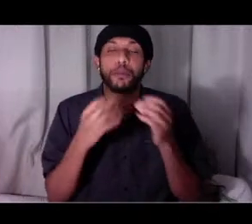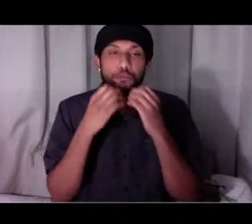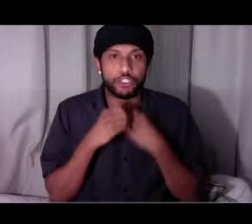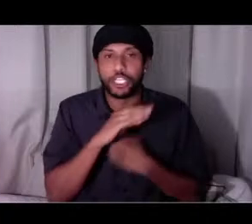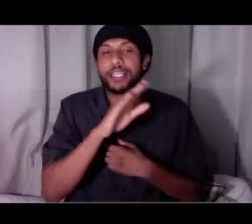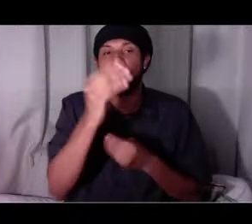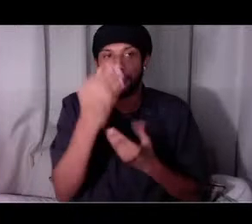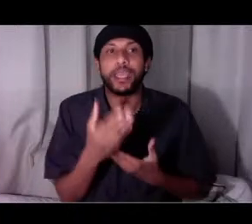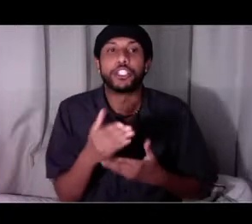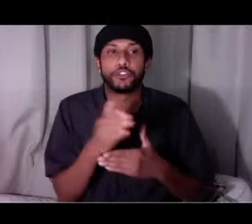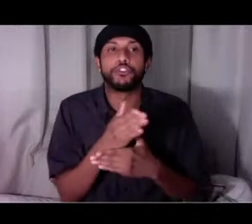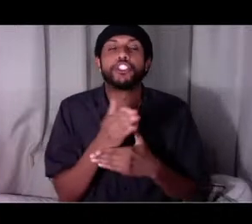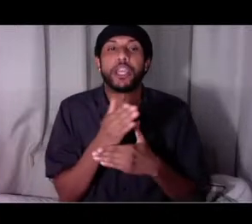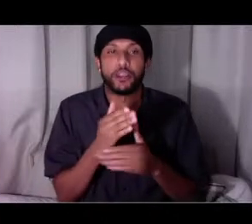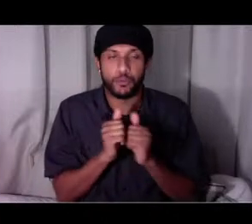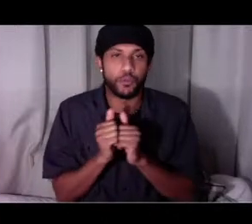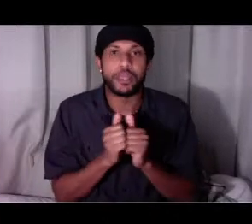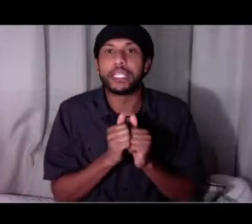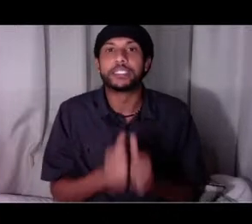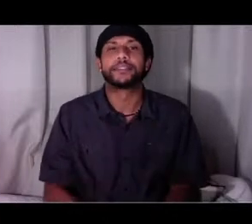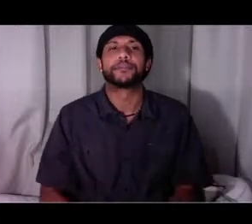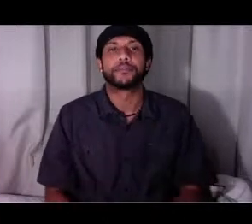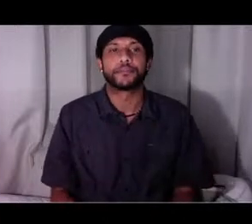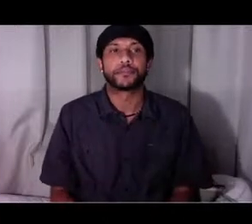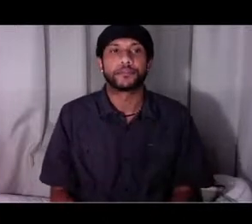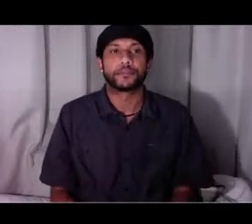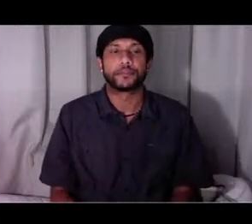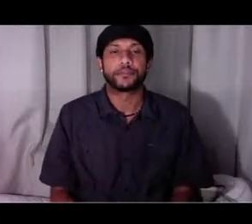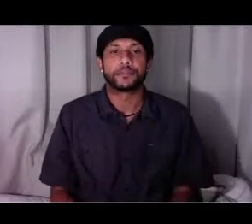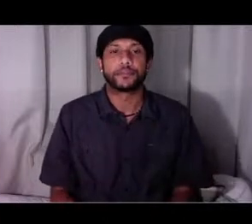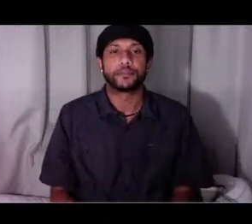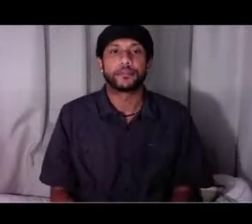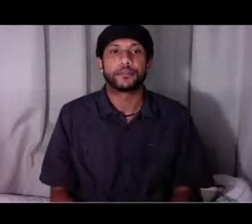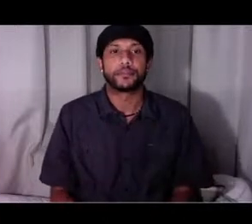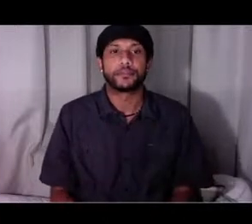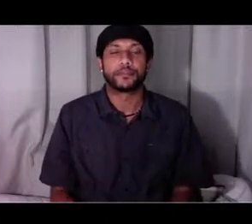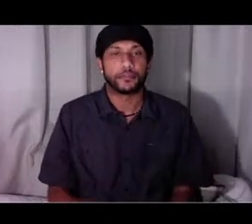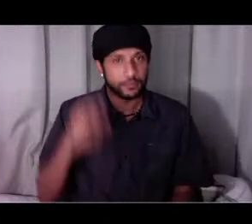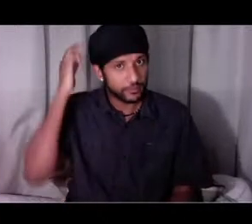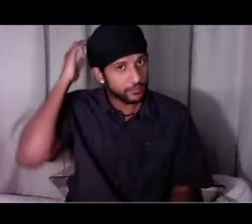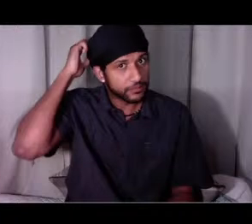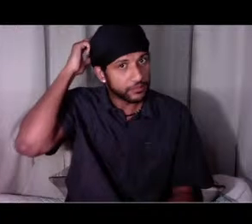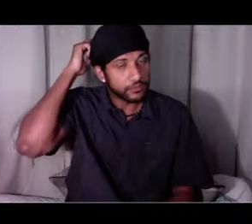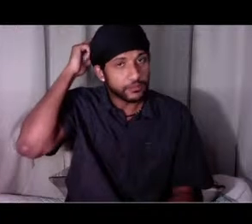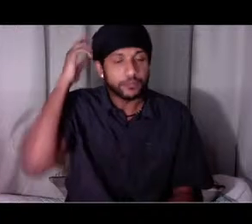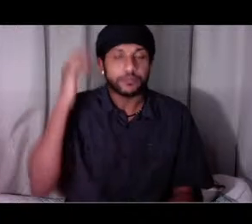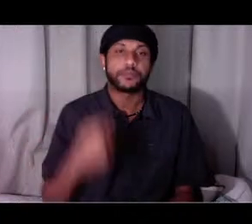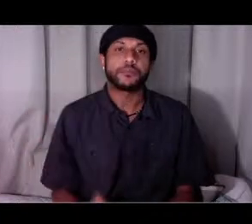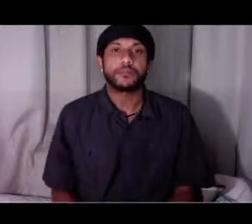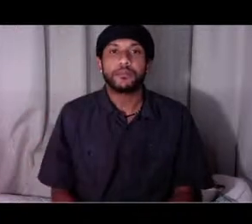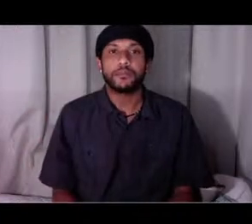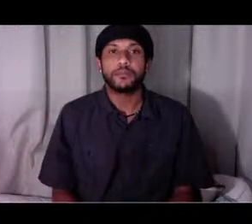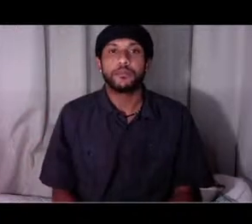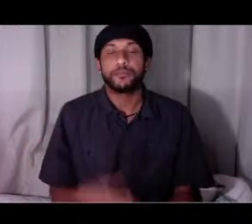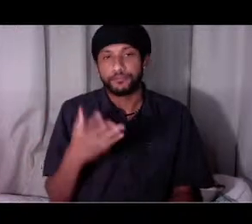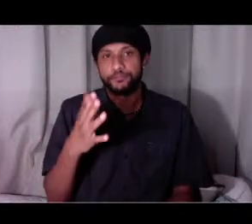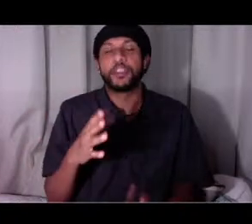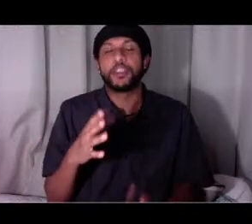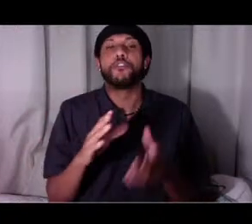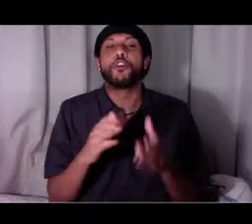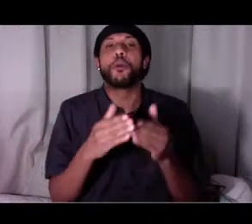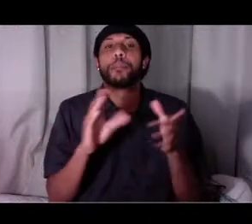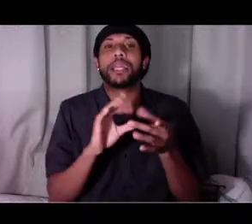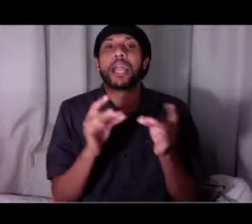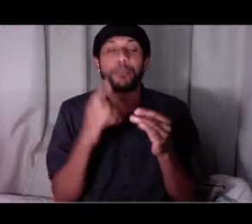you share with us always and again we're appropriate we're happy to respond um have staff respond so uh that concludes public comment for